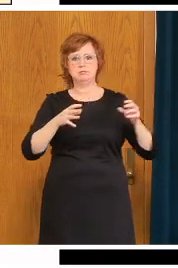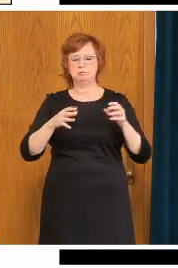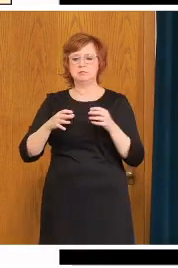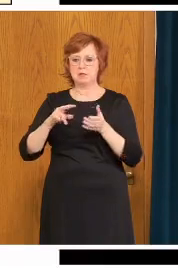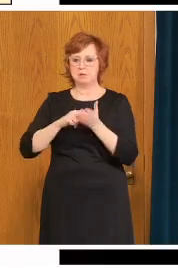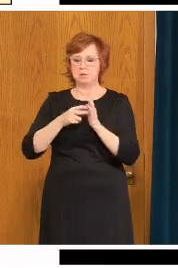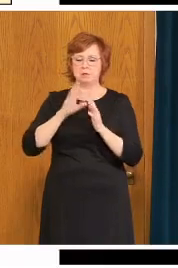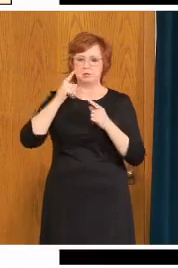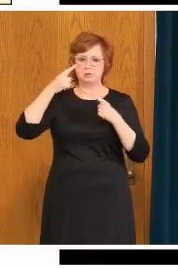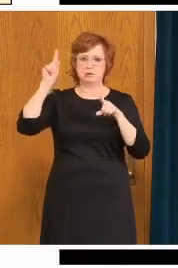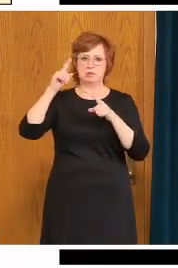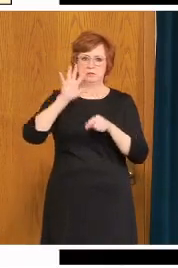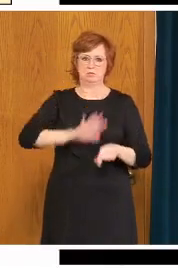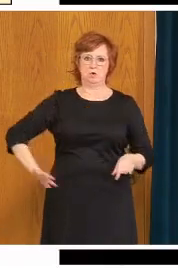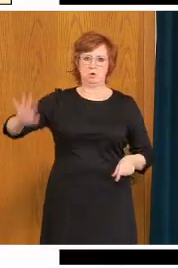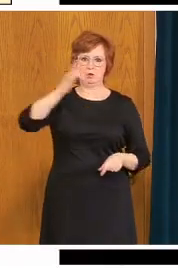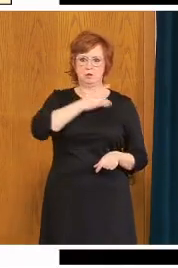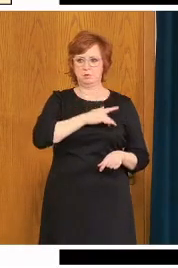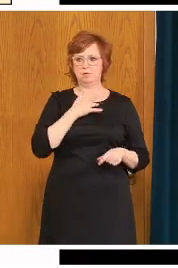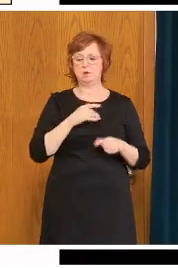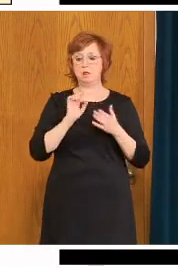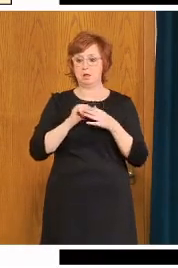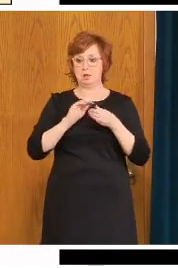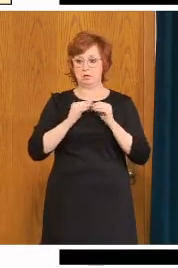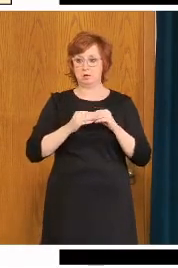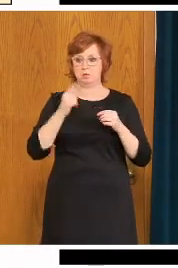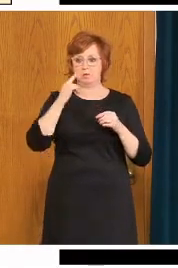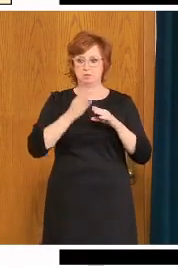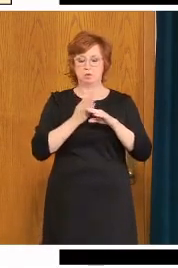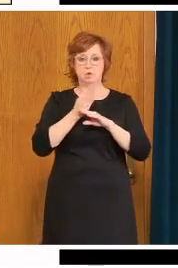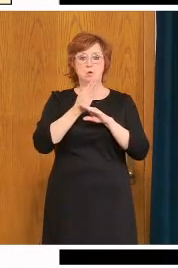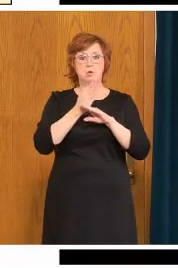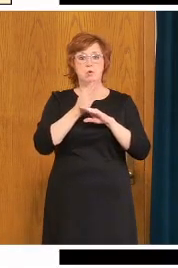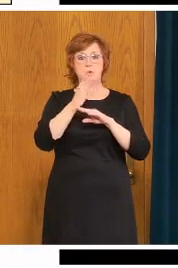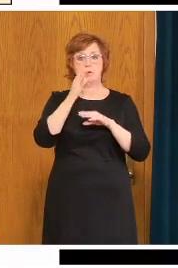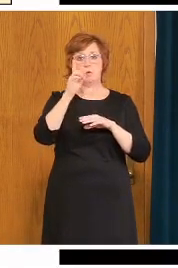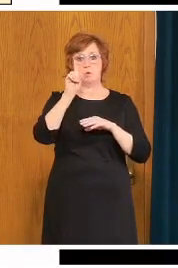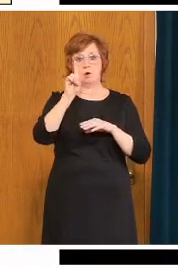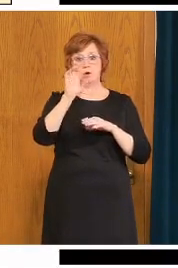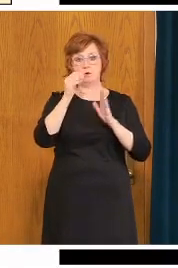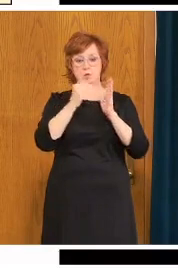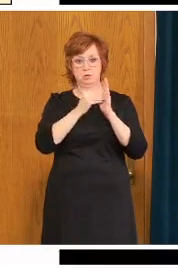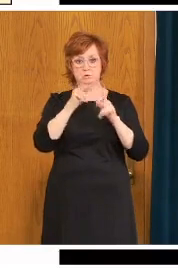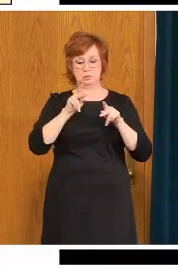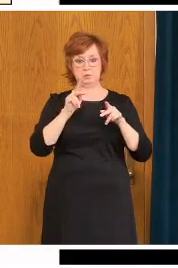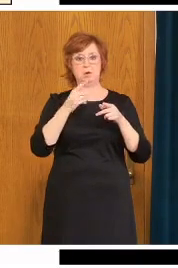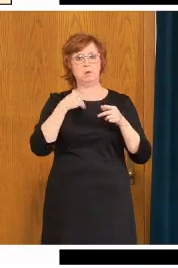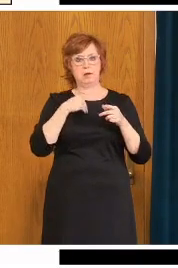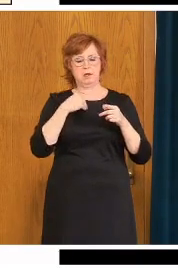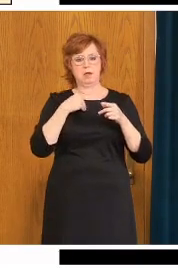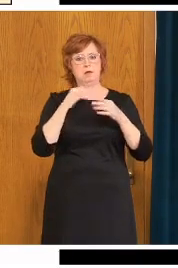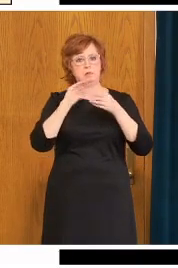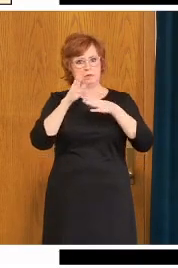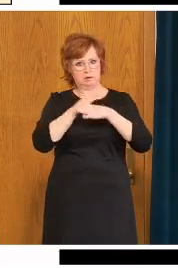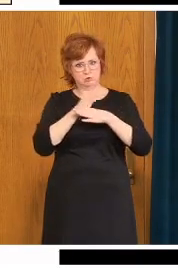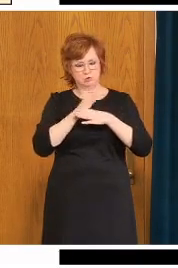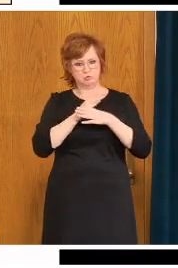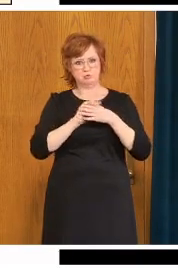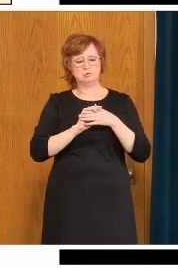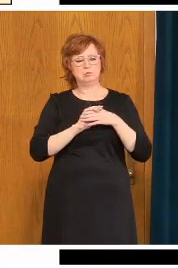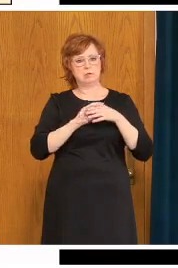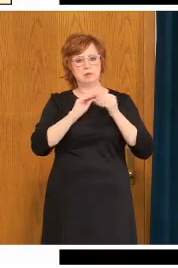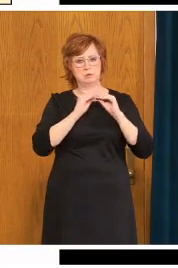our overall case numbers per 100,000 are trending up, especially high in not just Regina now, but many locations in the south with high